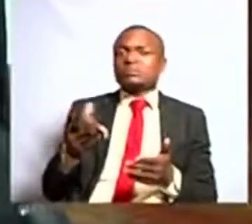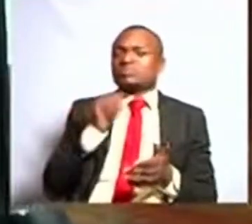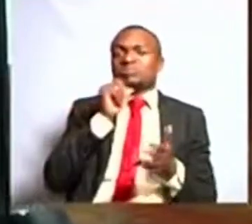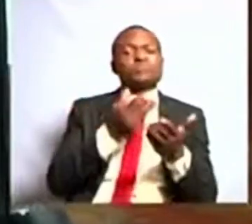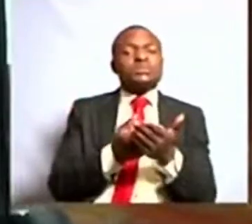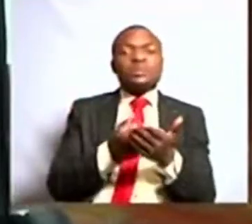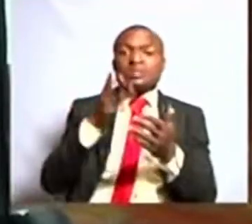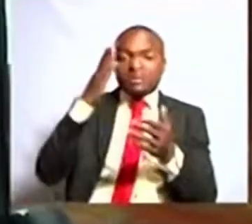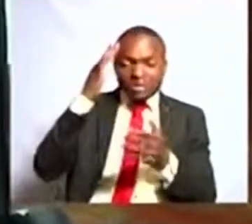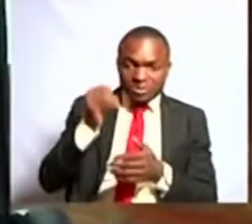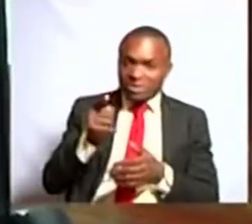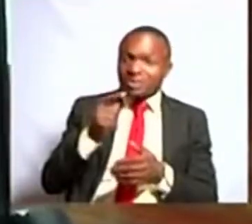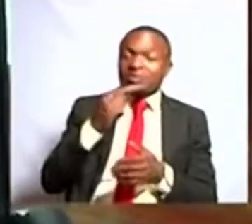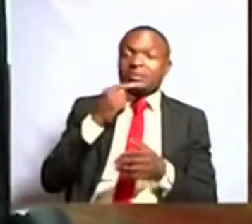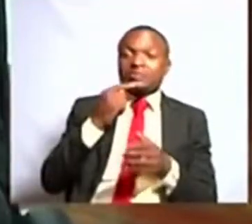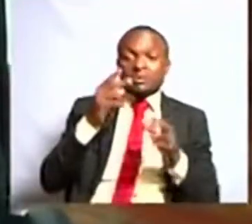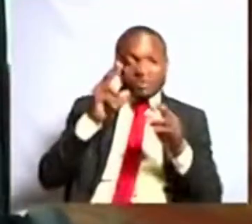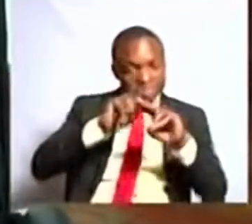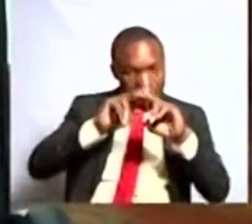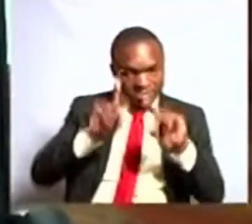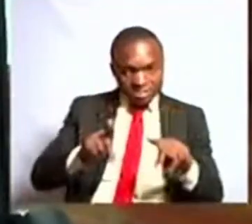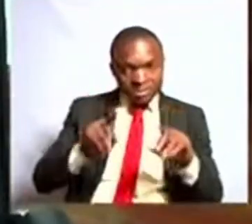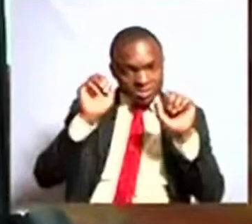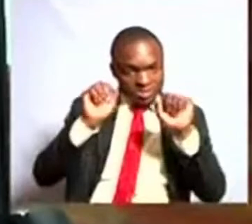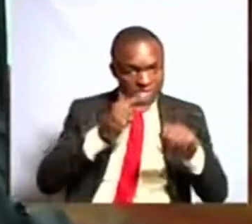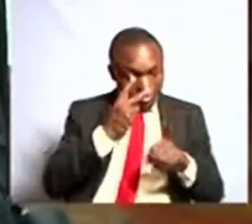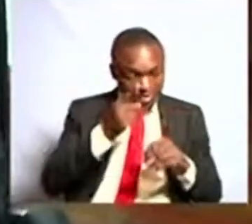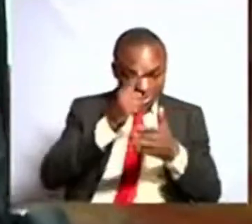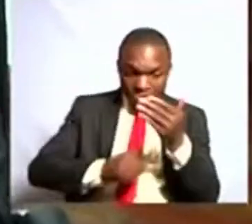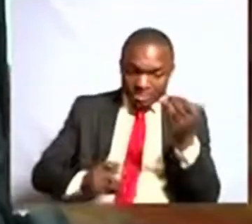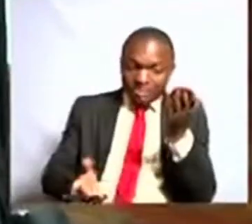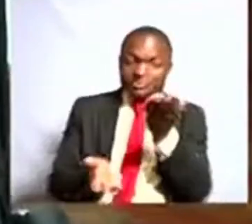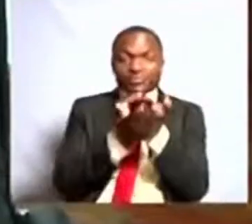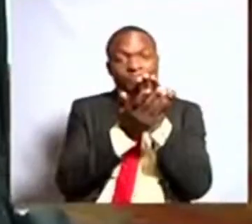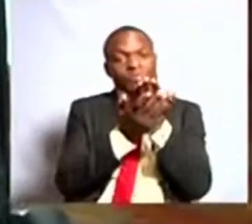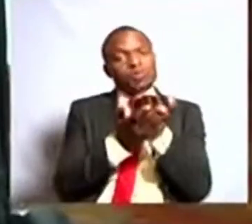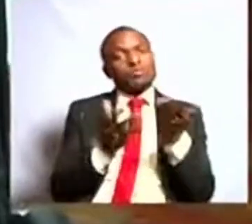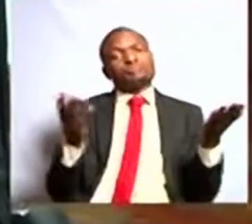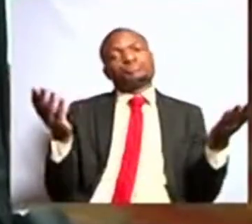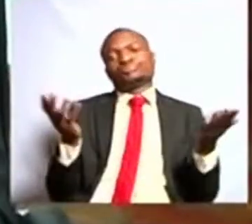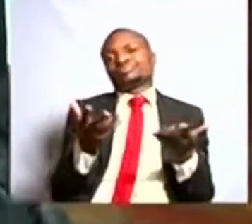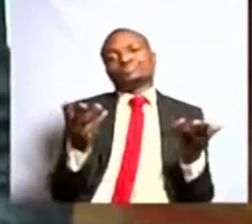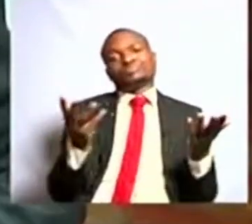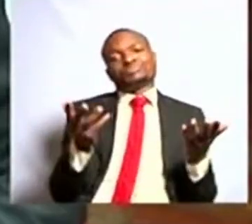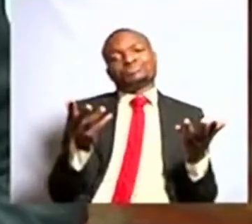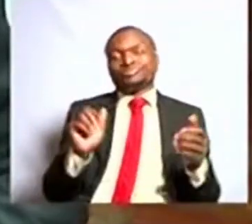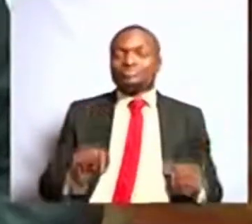to go to the appendix so that you are able to see what has been attached there. There's nothing.